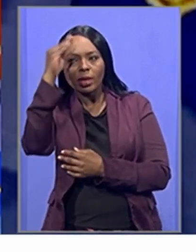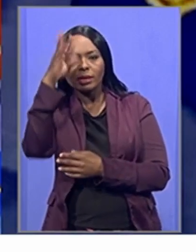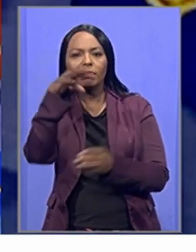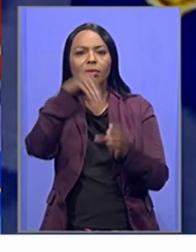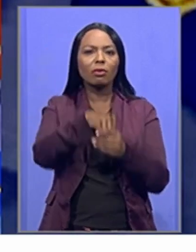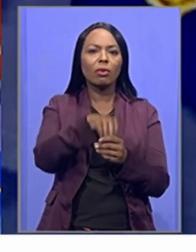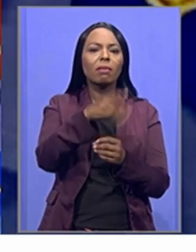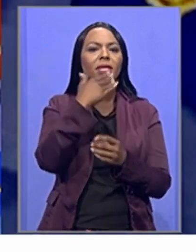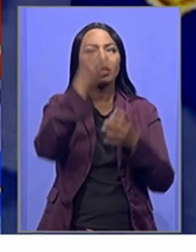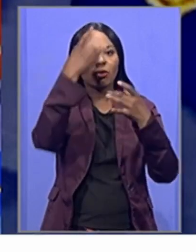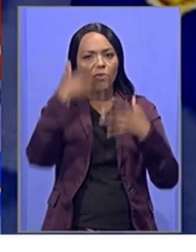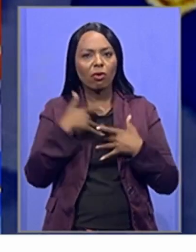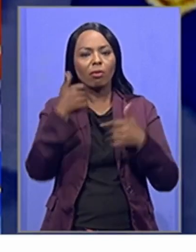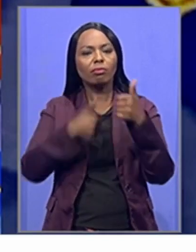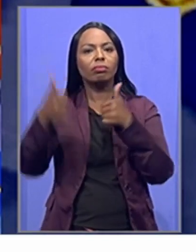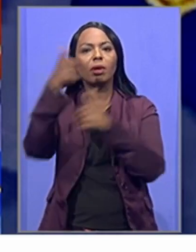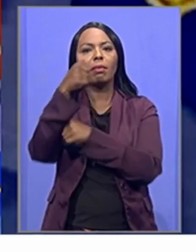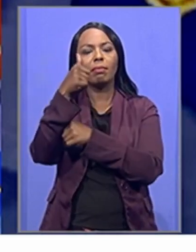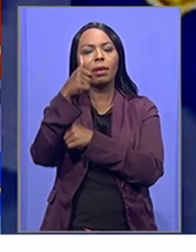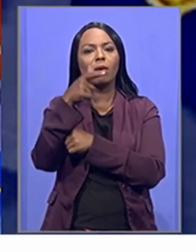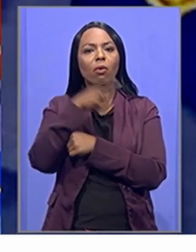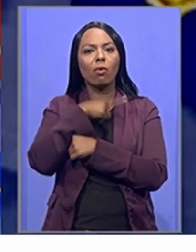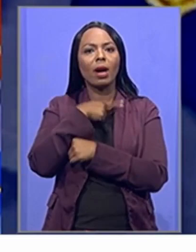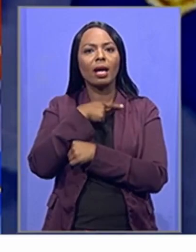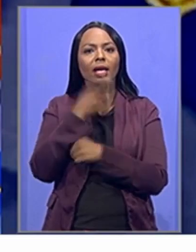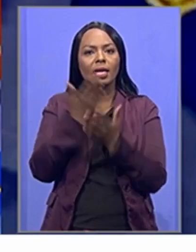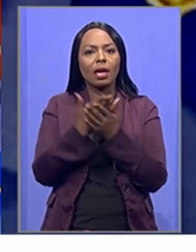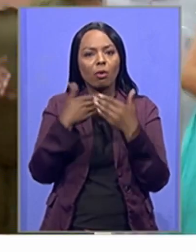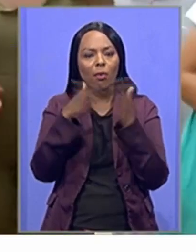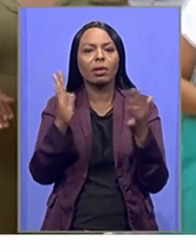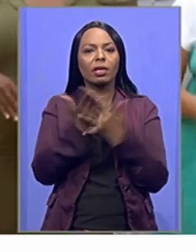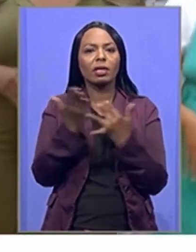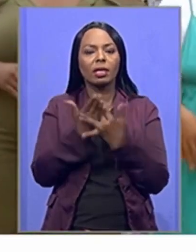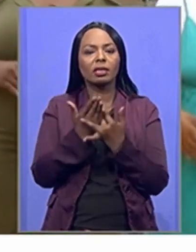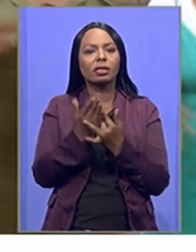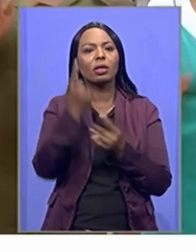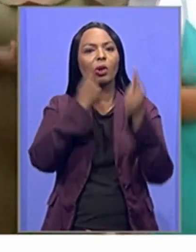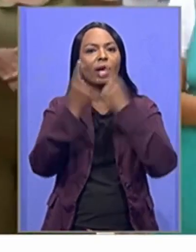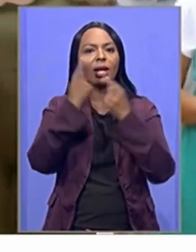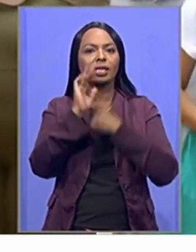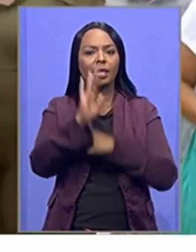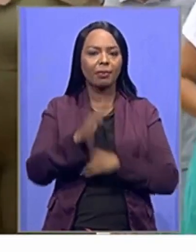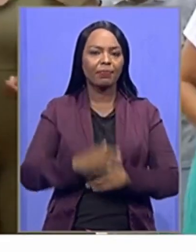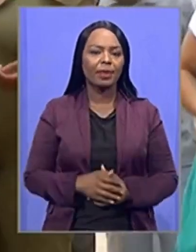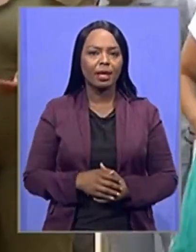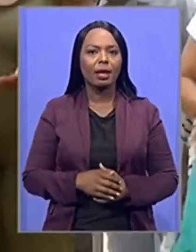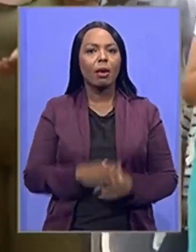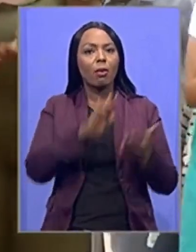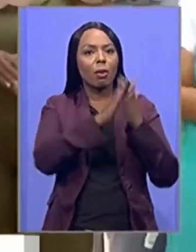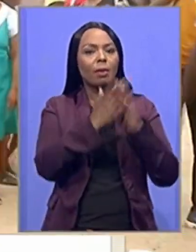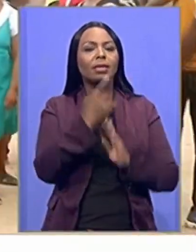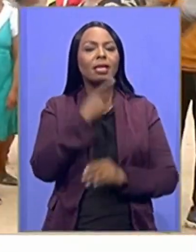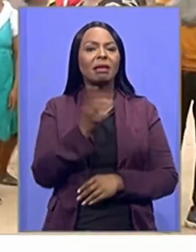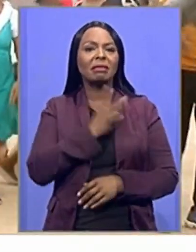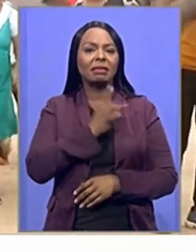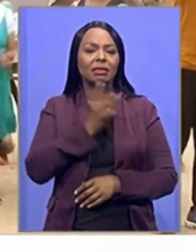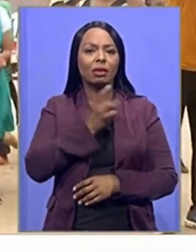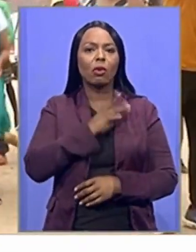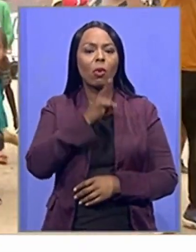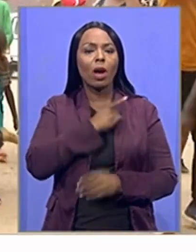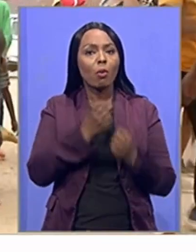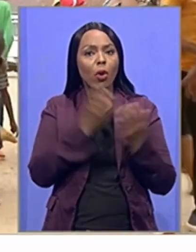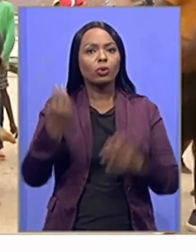be required to lodge investigations into these allegations. Baagi bano ba re ba na le poifo ya gore basha ba kgaolo